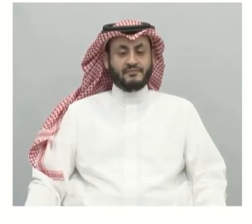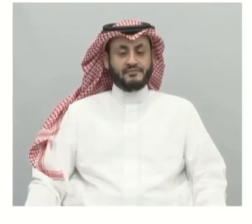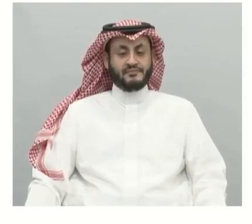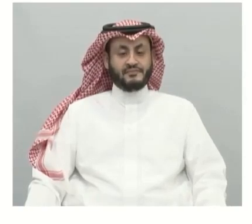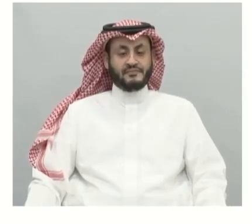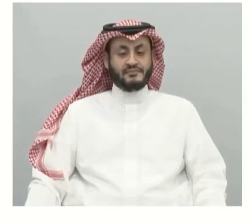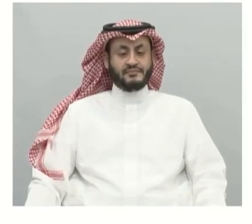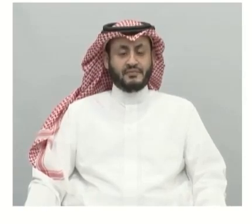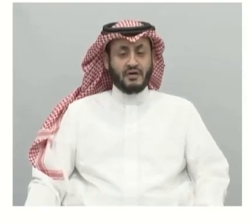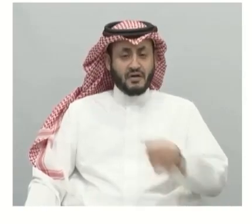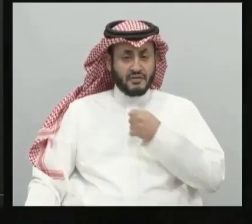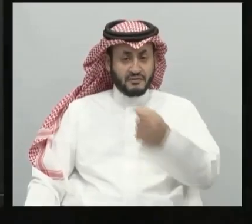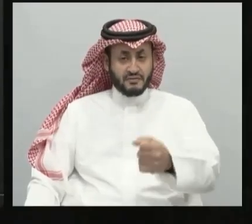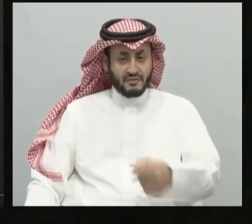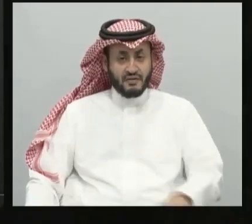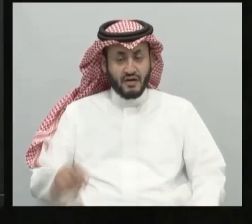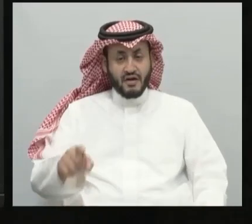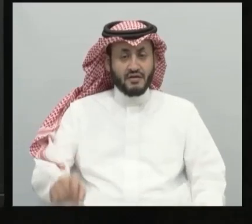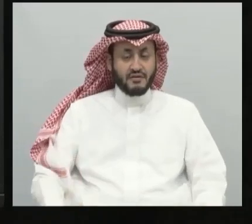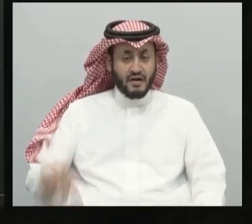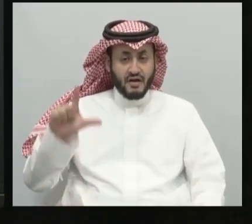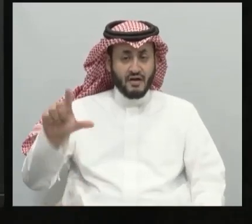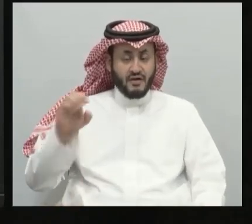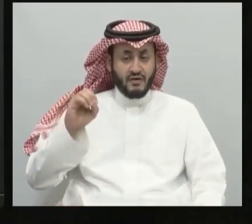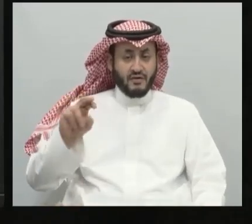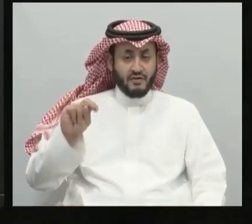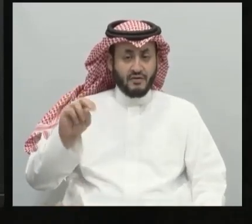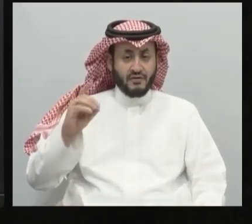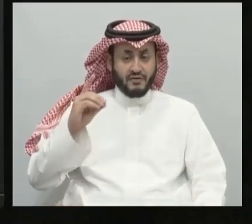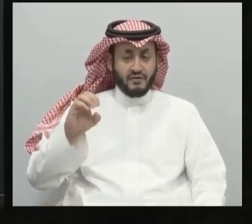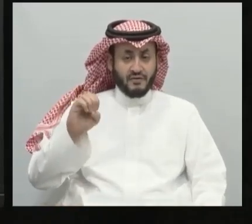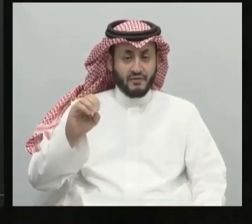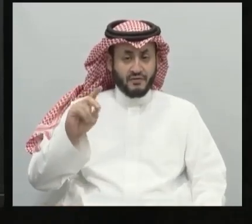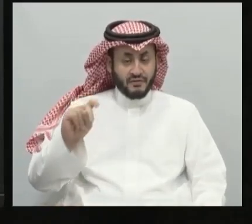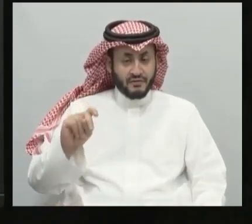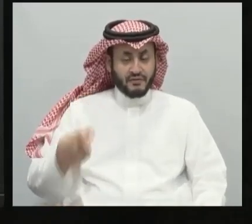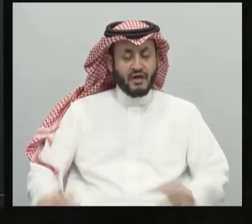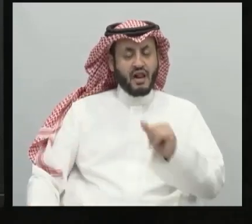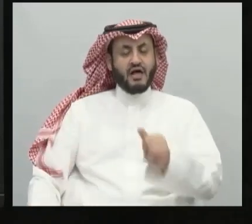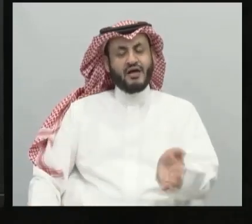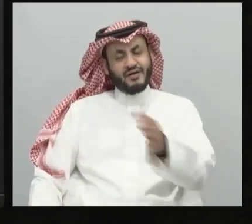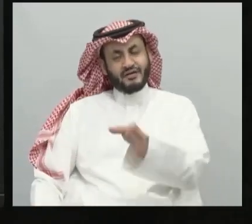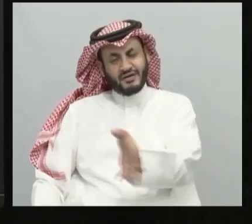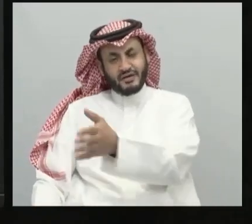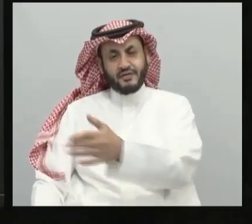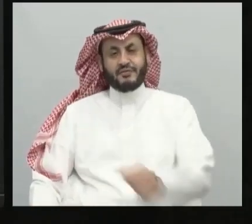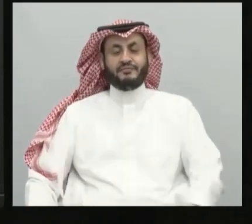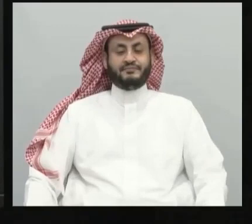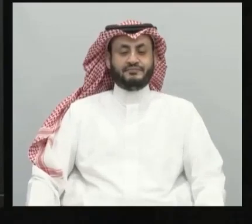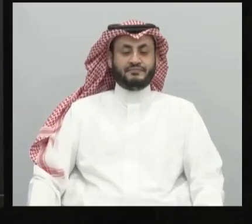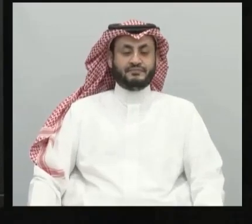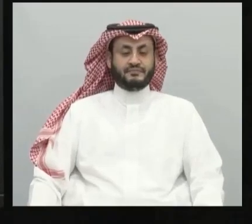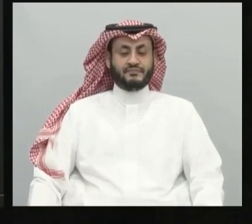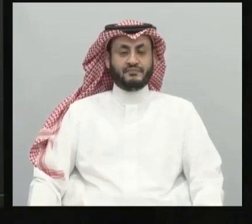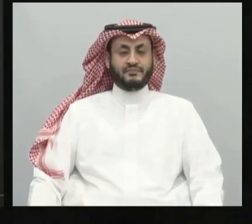So, it seems the tourists in New York City are coming from all around the world,